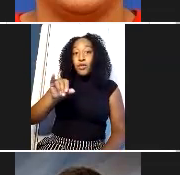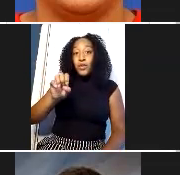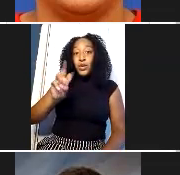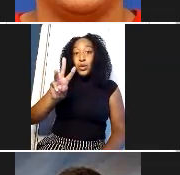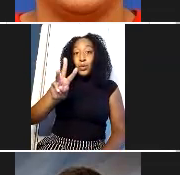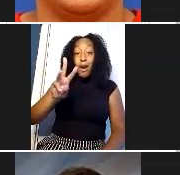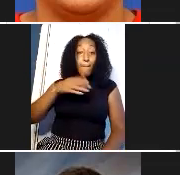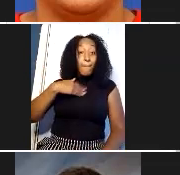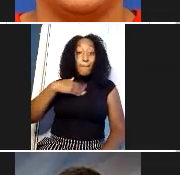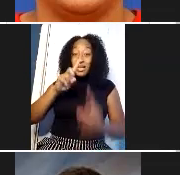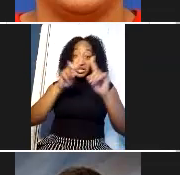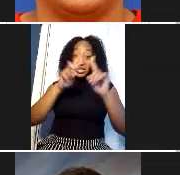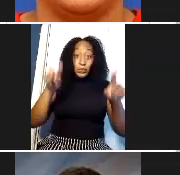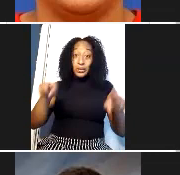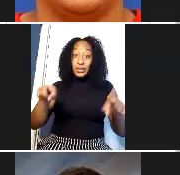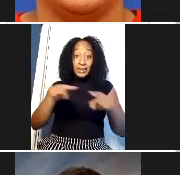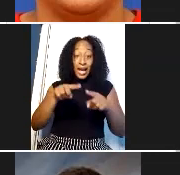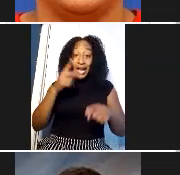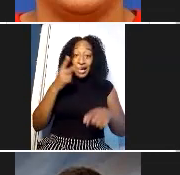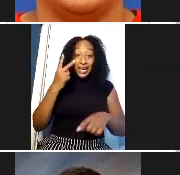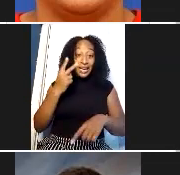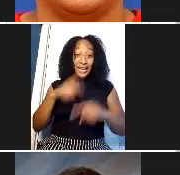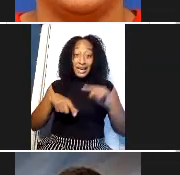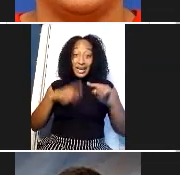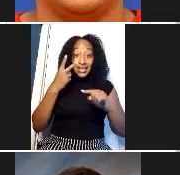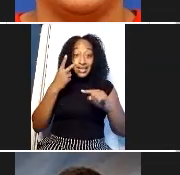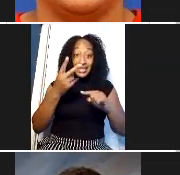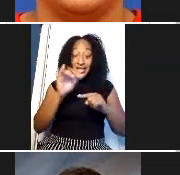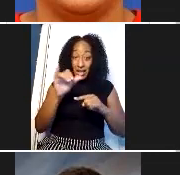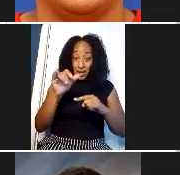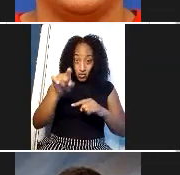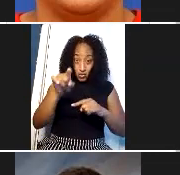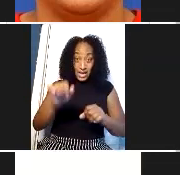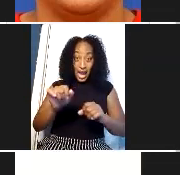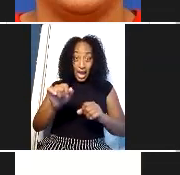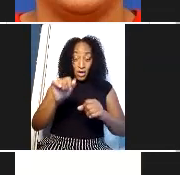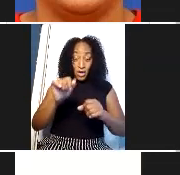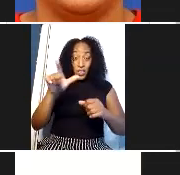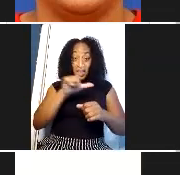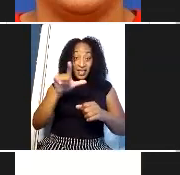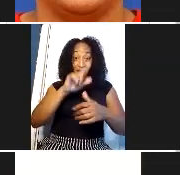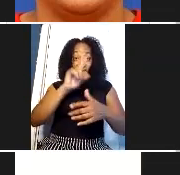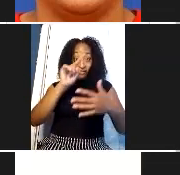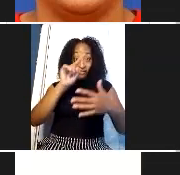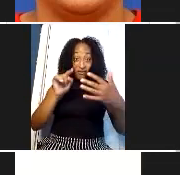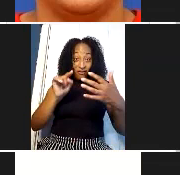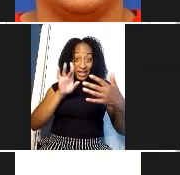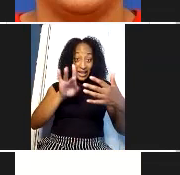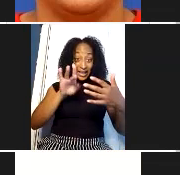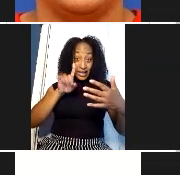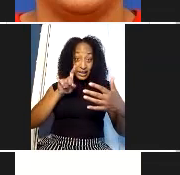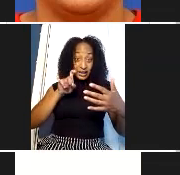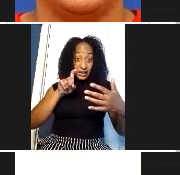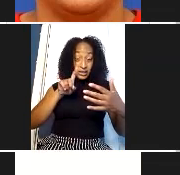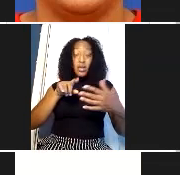why I'm asking. So are you able to click on the items on the left side menu? Yes, I'm on the regular website, but every time I go to